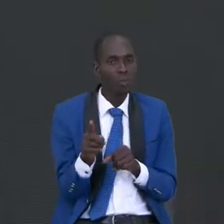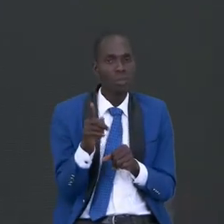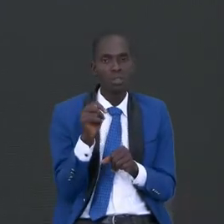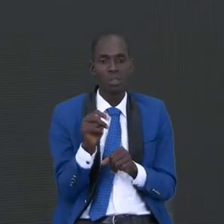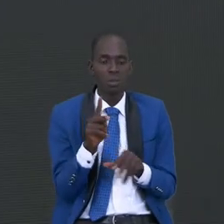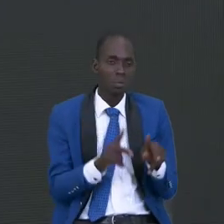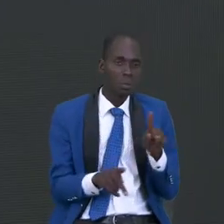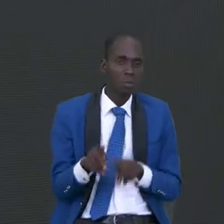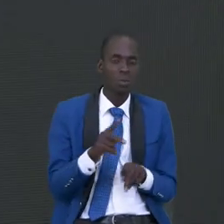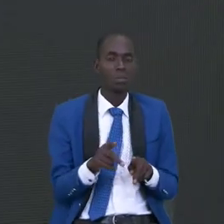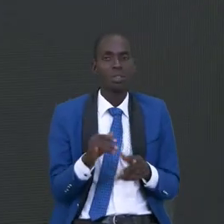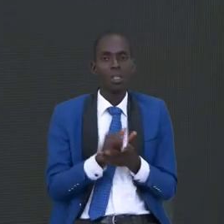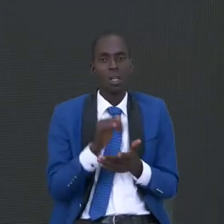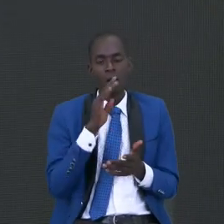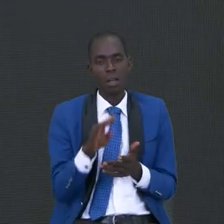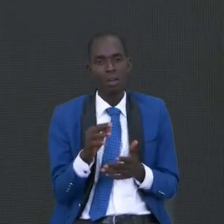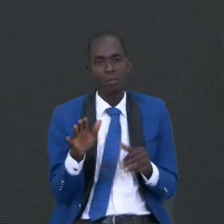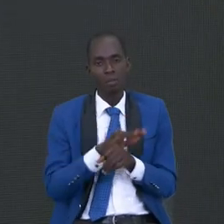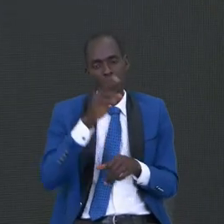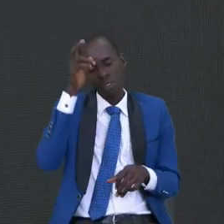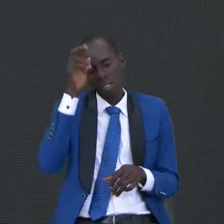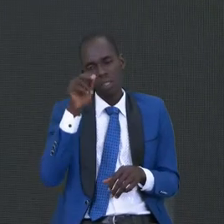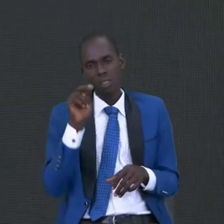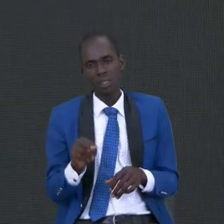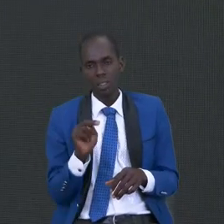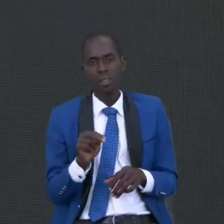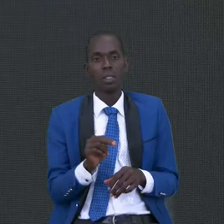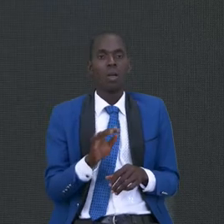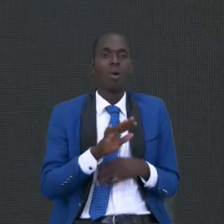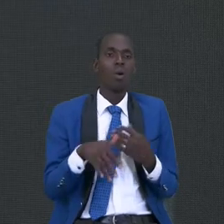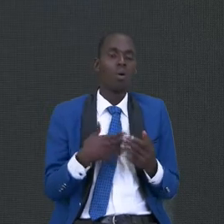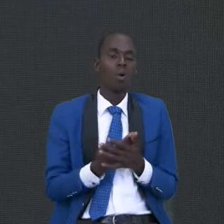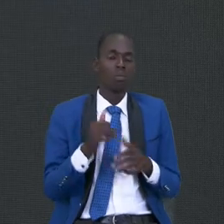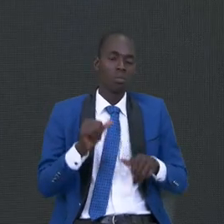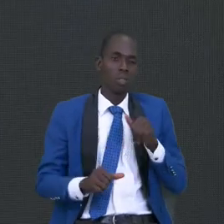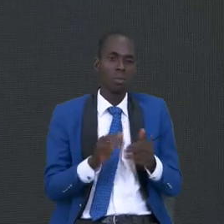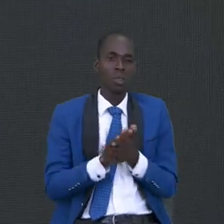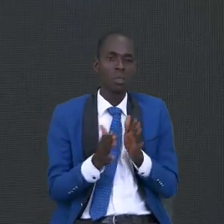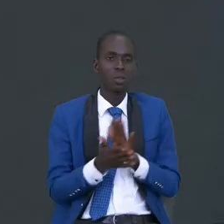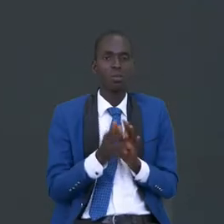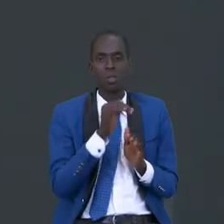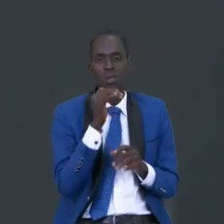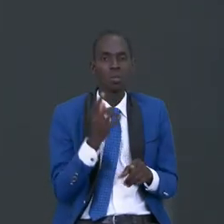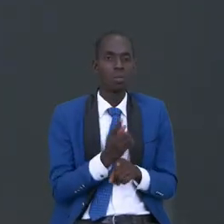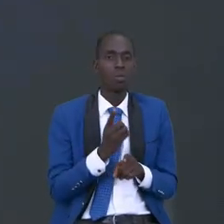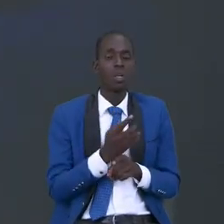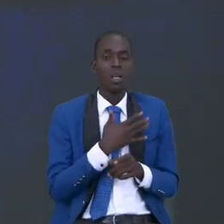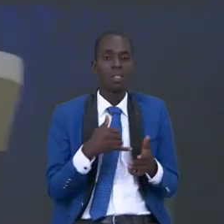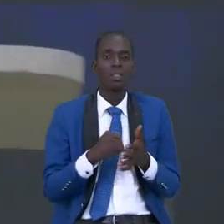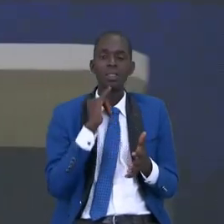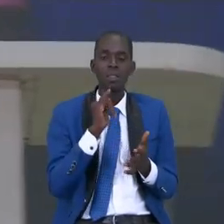for the demonized, and for the needy, unbelief then becomes unreasonable. And it is the unbelief